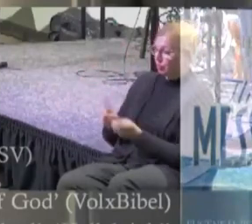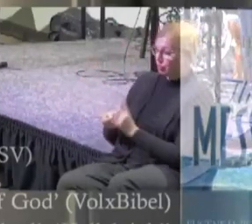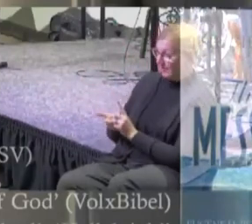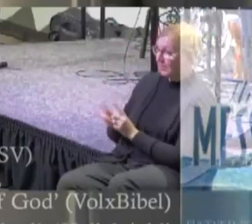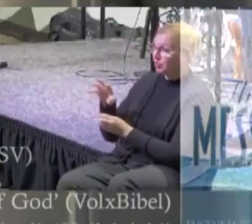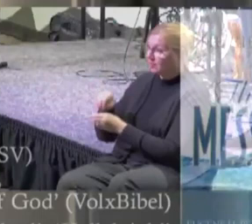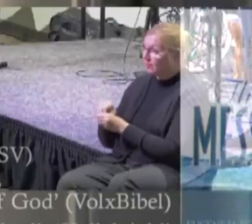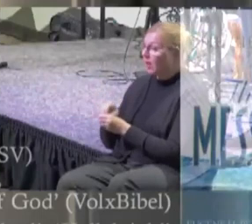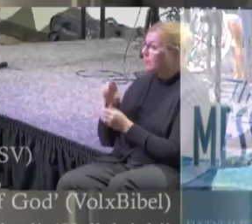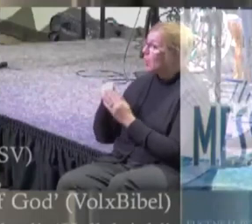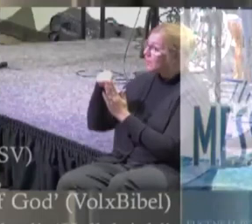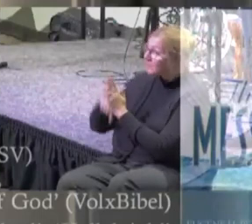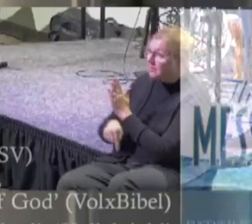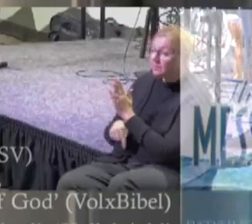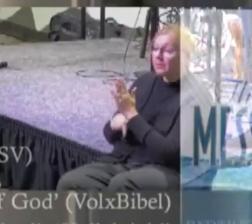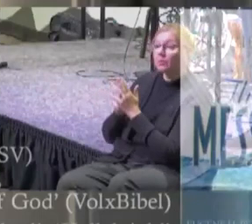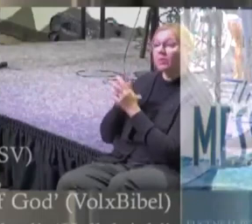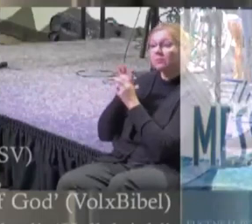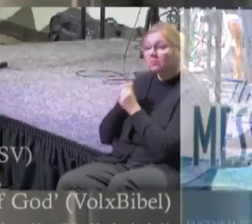with traditional,